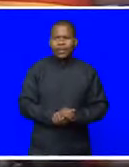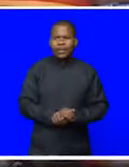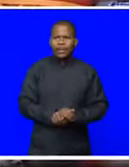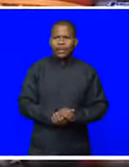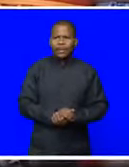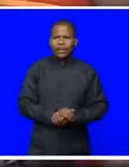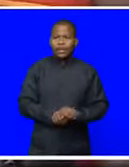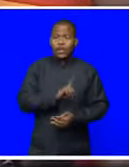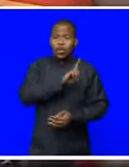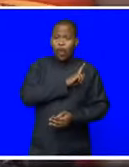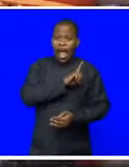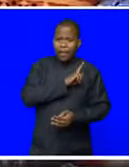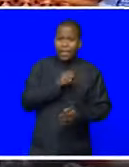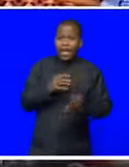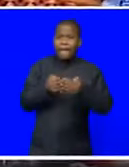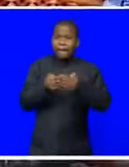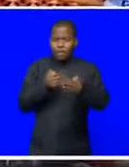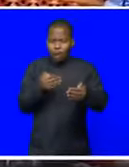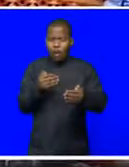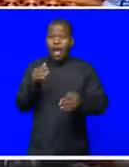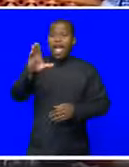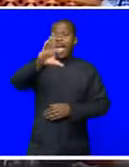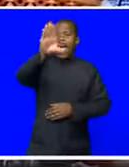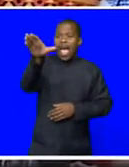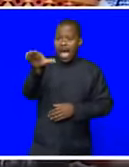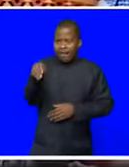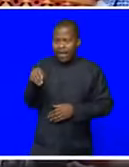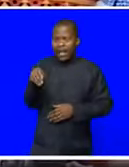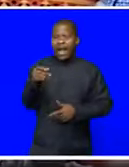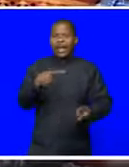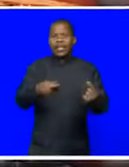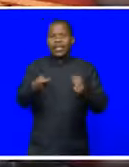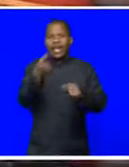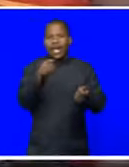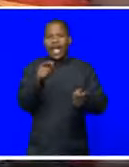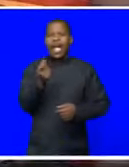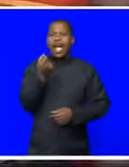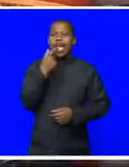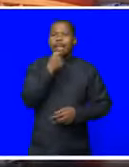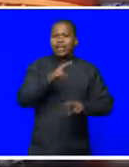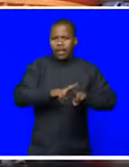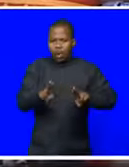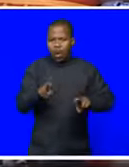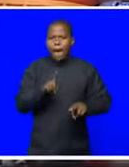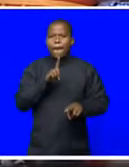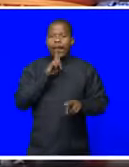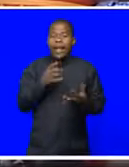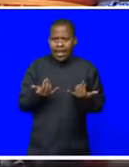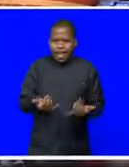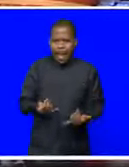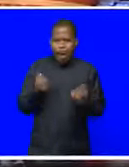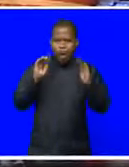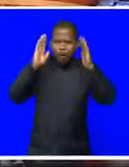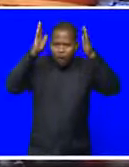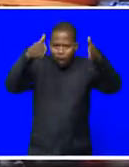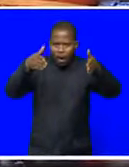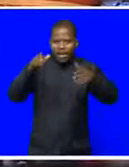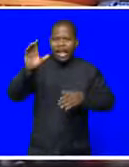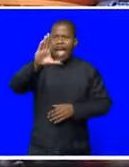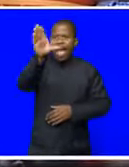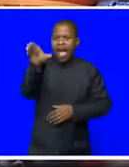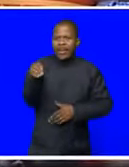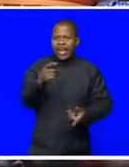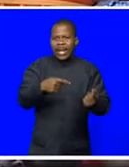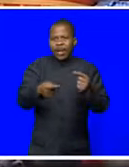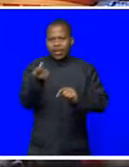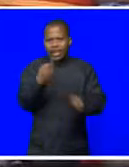it has been a long time that Africa has not been able to trade very effectively. So